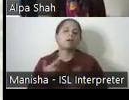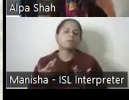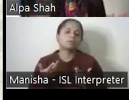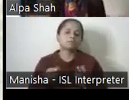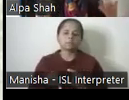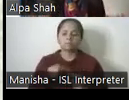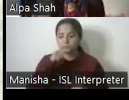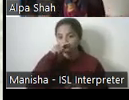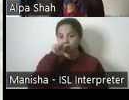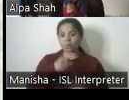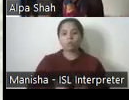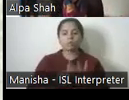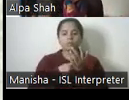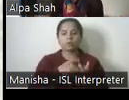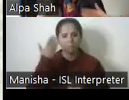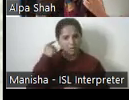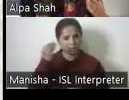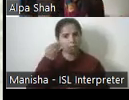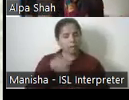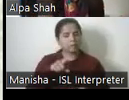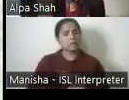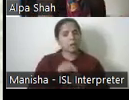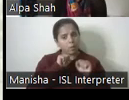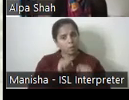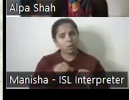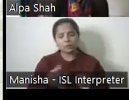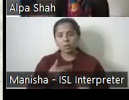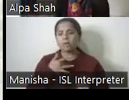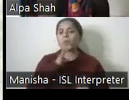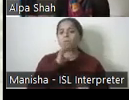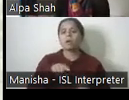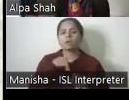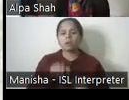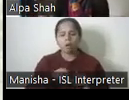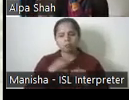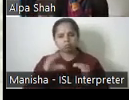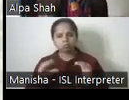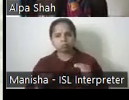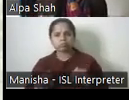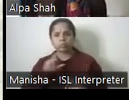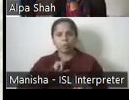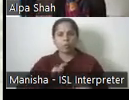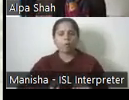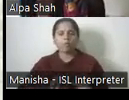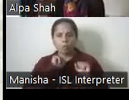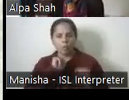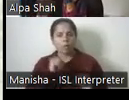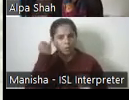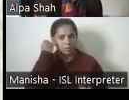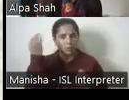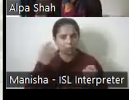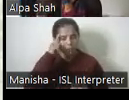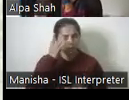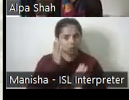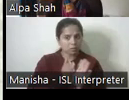the dignity which people once had in the past, you know, that itself is like, you know, getting reduced, and new ideas of